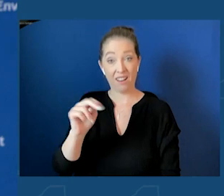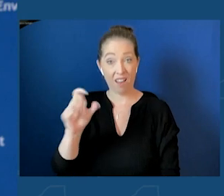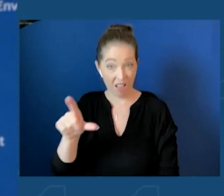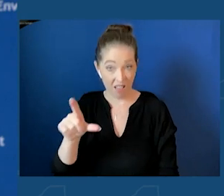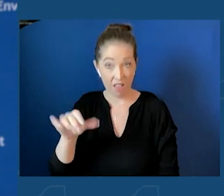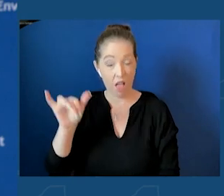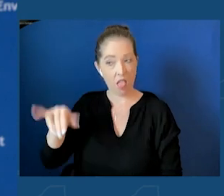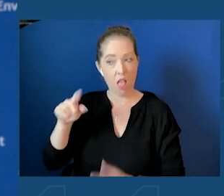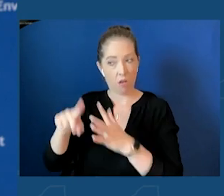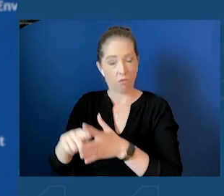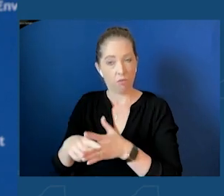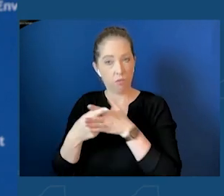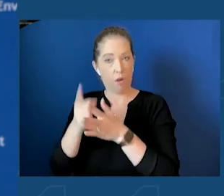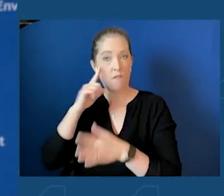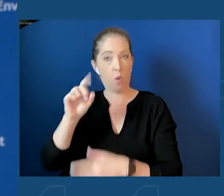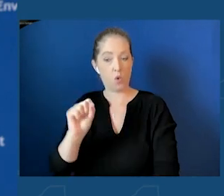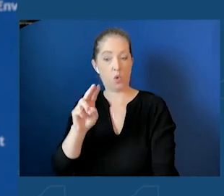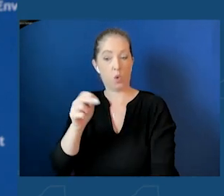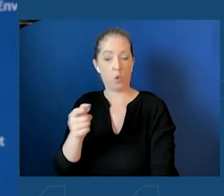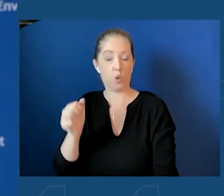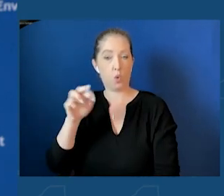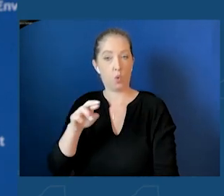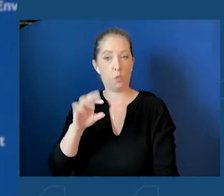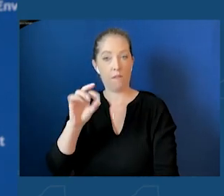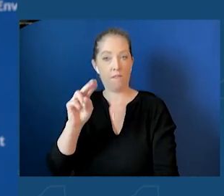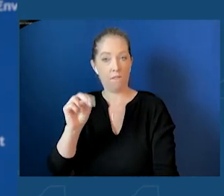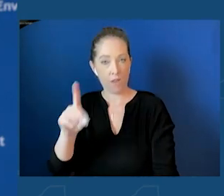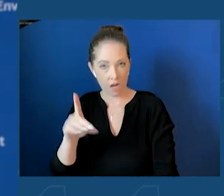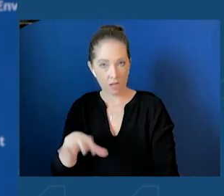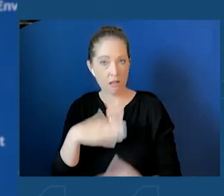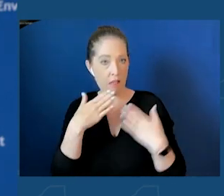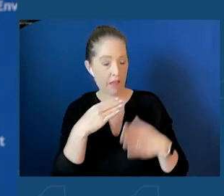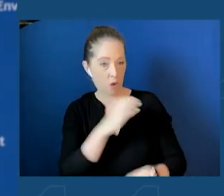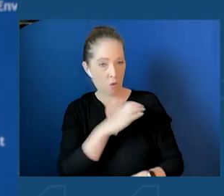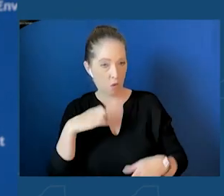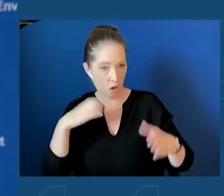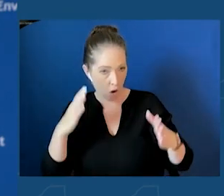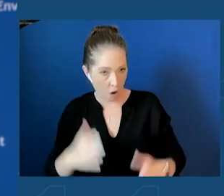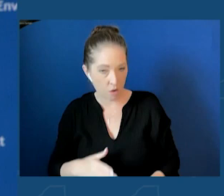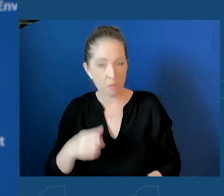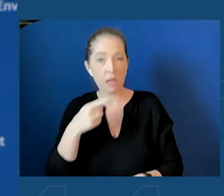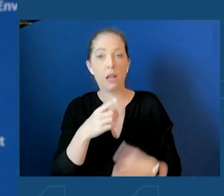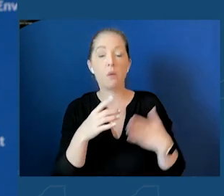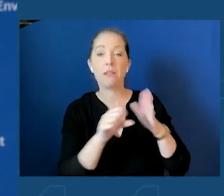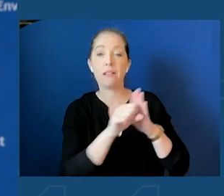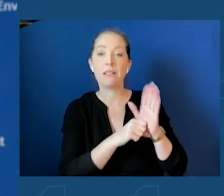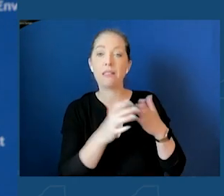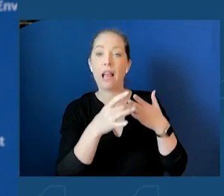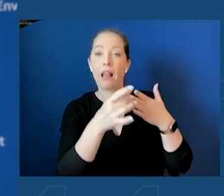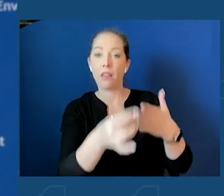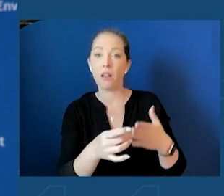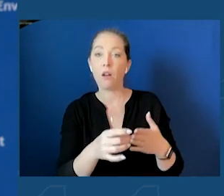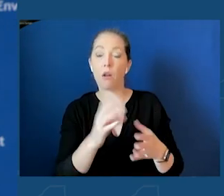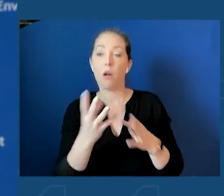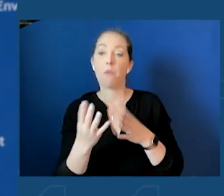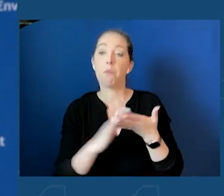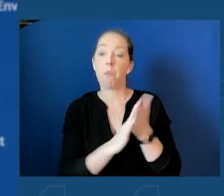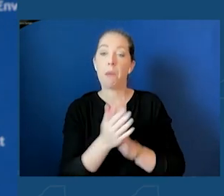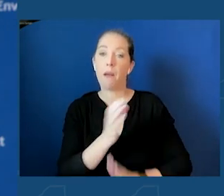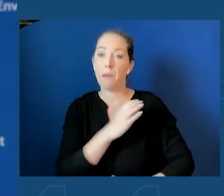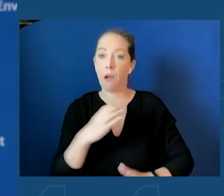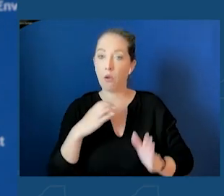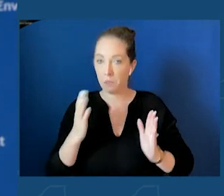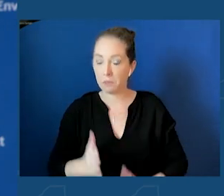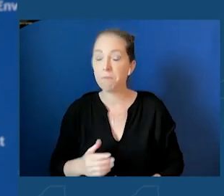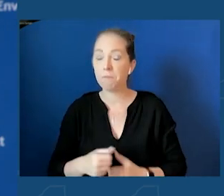the Superfund, and I think Congressman John LaFalce, who was a state leader but also became a member of Congress back then, and all the people